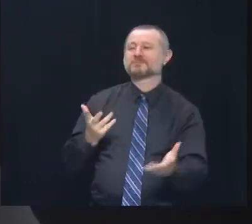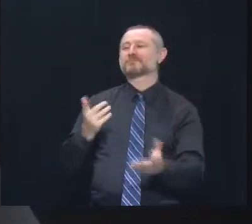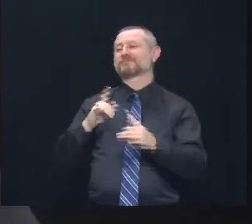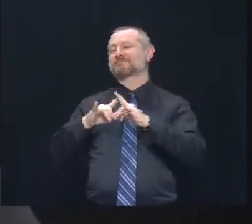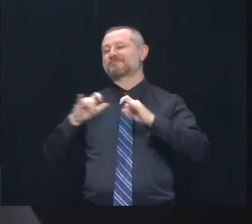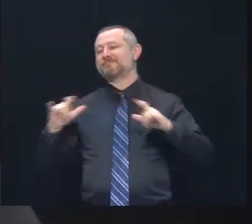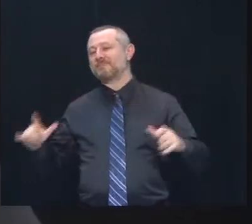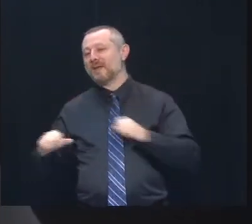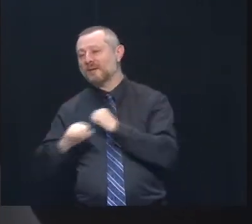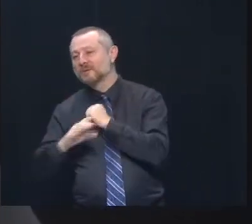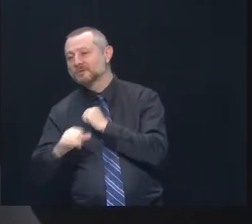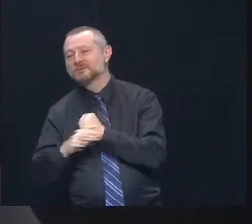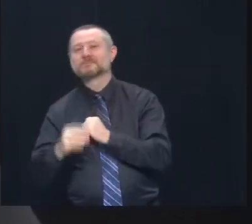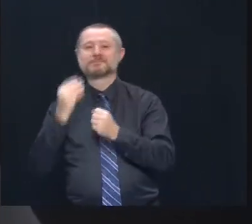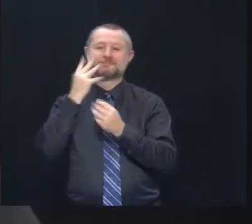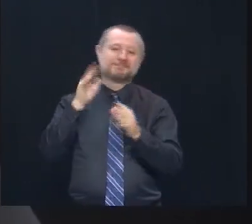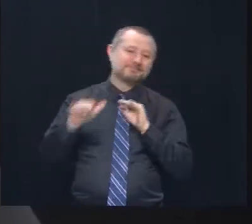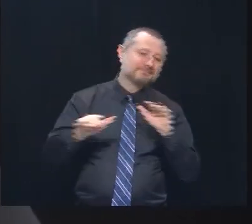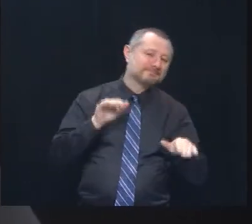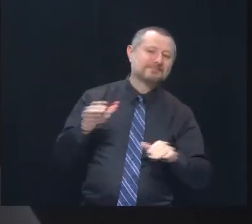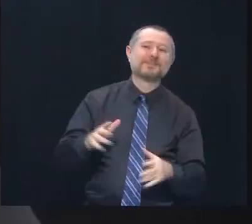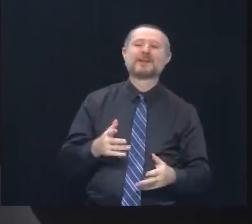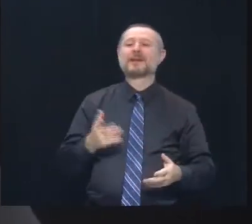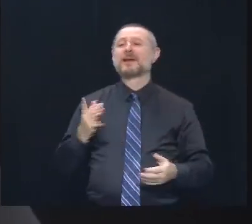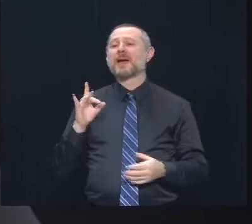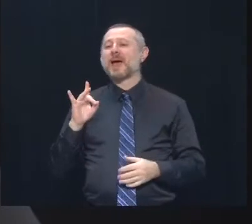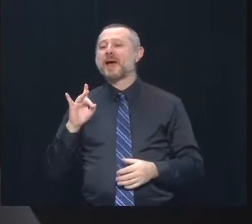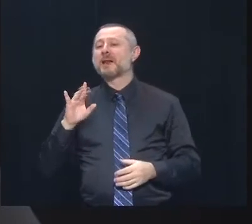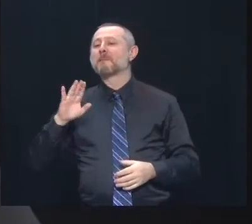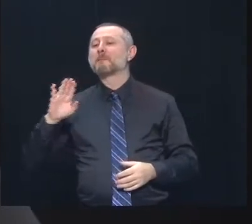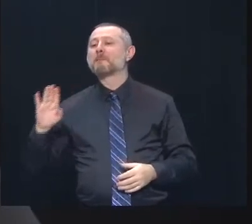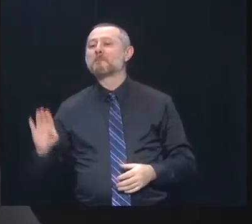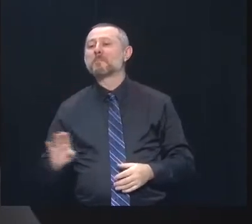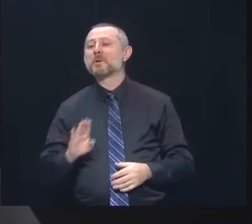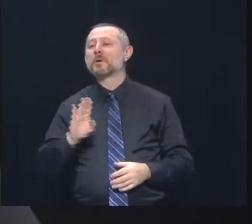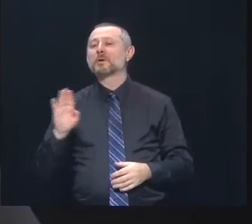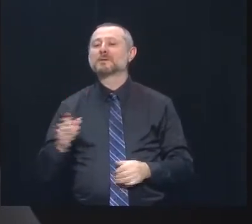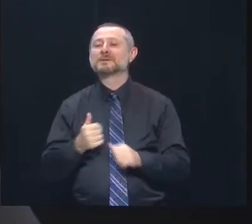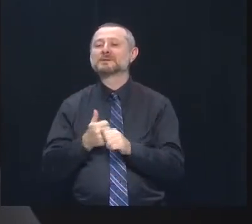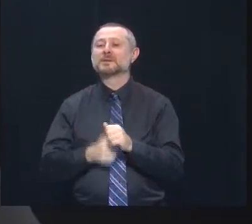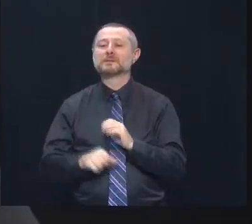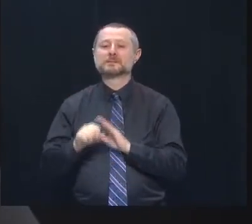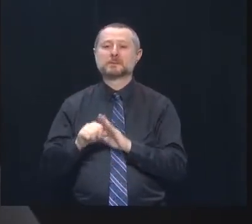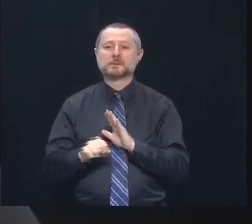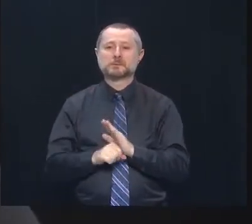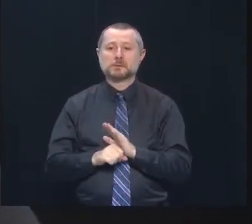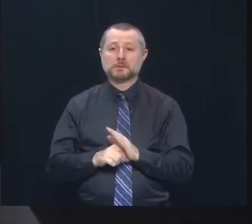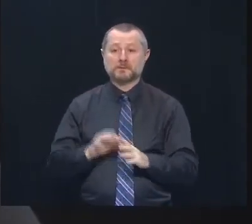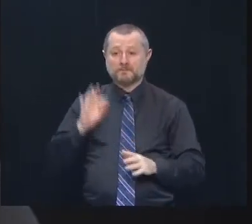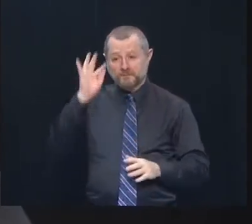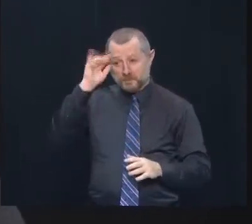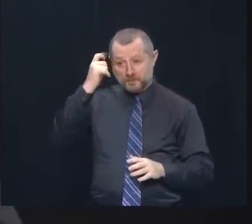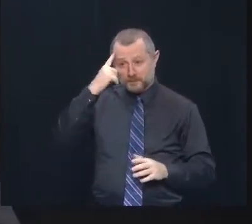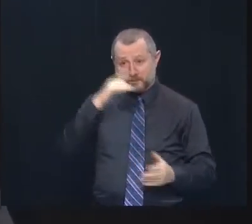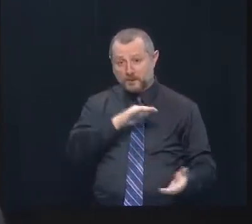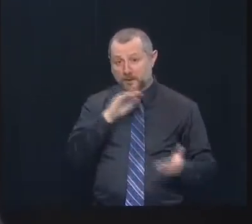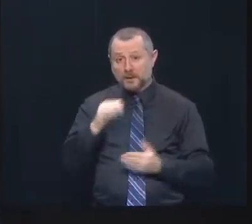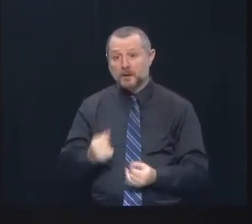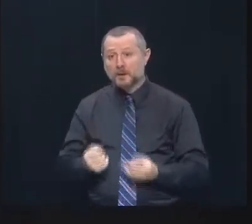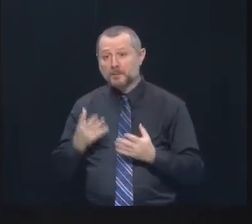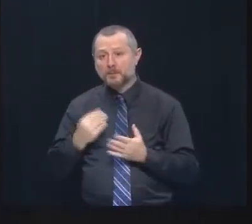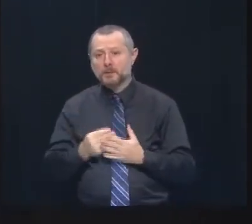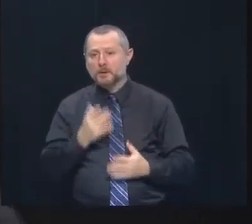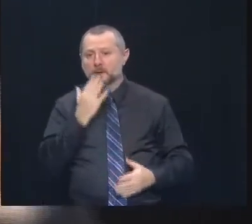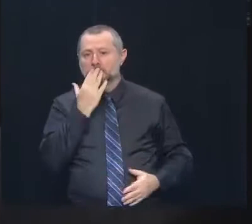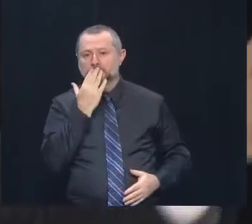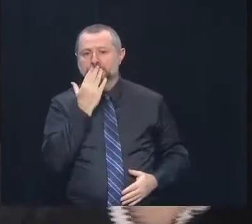advertising, $8 billion. So far, the federal government has provided $200 million. Second, it's